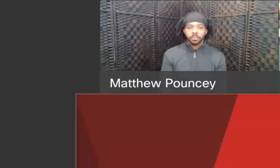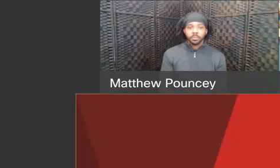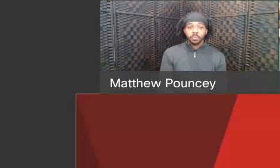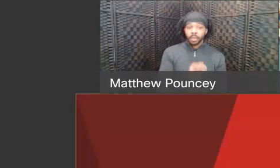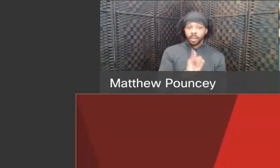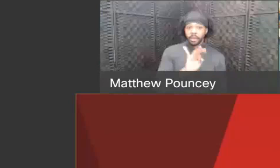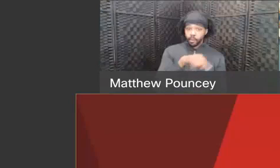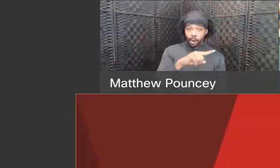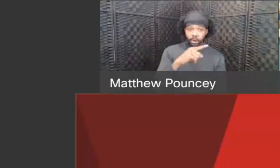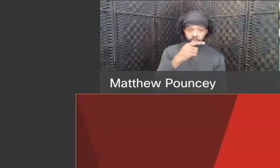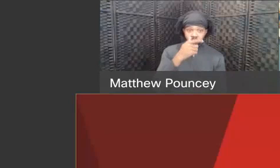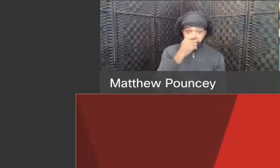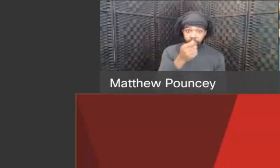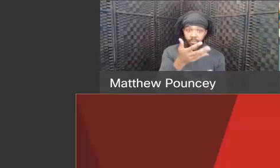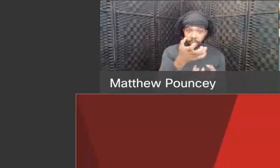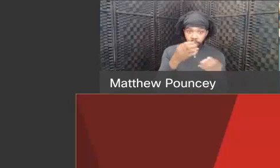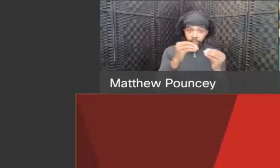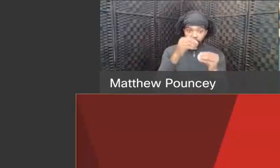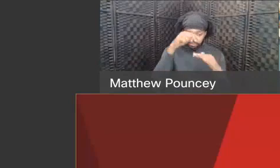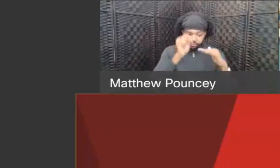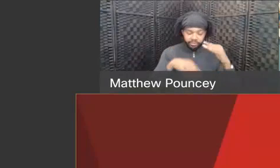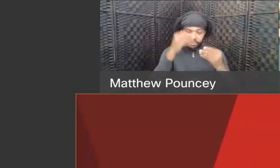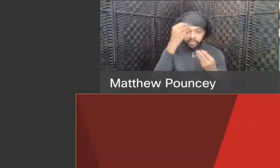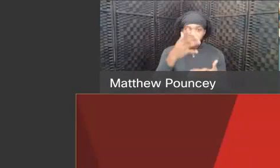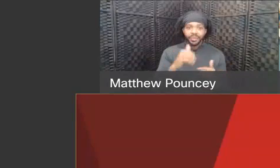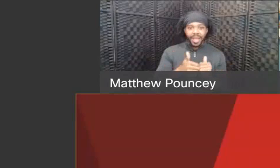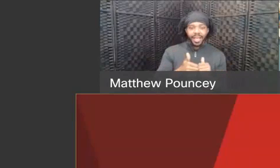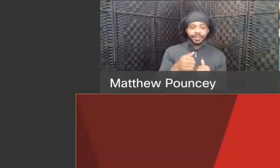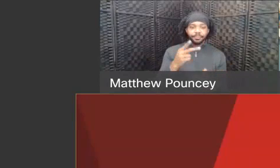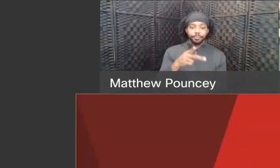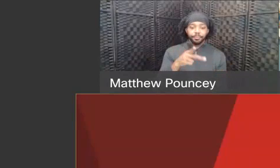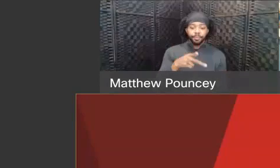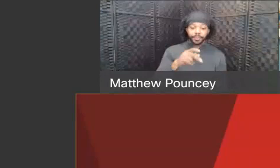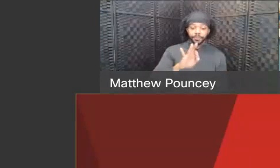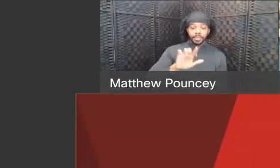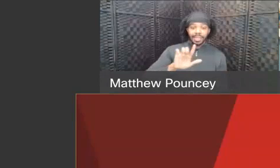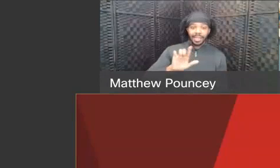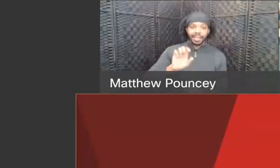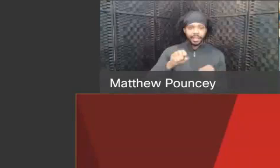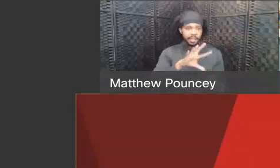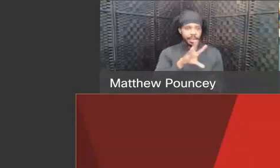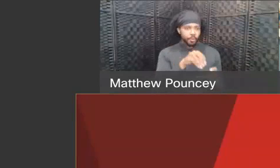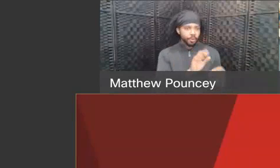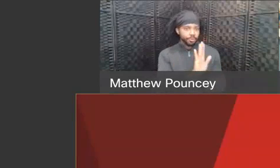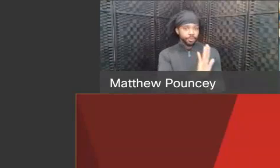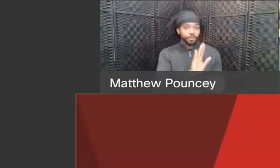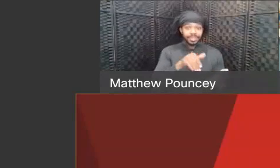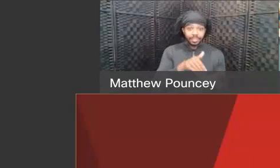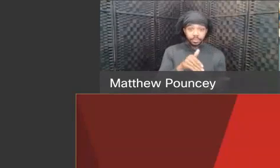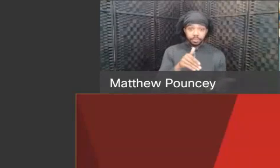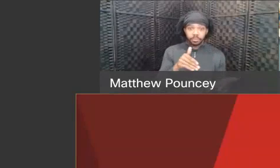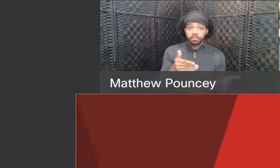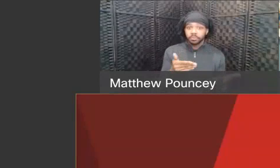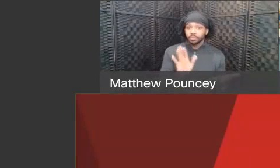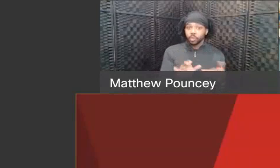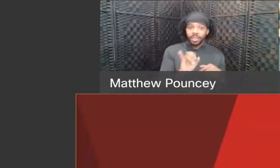If you're interested and would like to get more information on how Project First Line can be incorporated and tailored to your facilities,